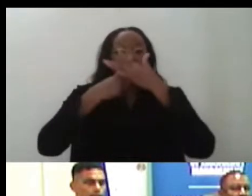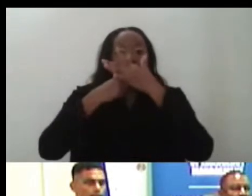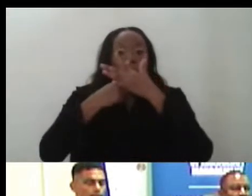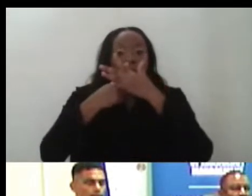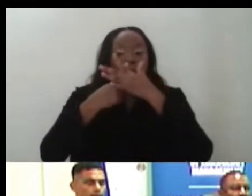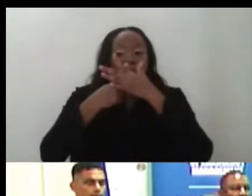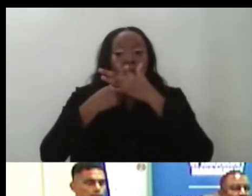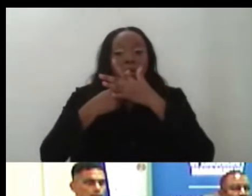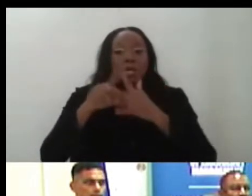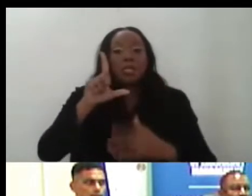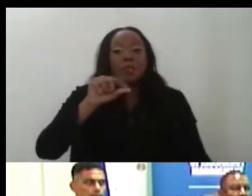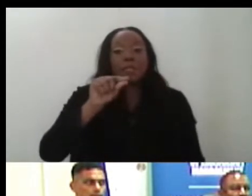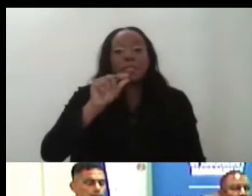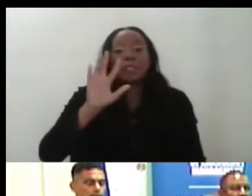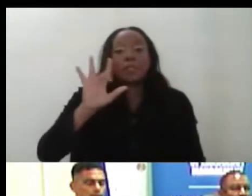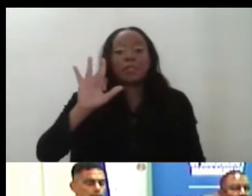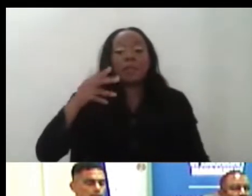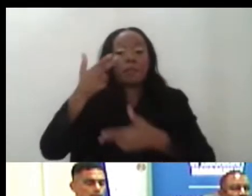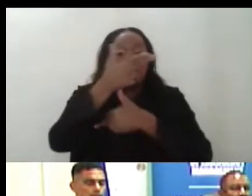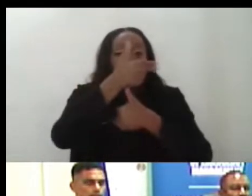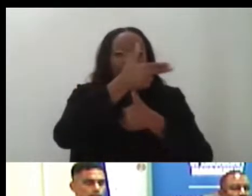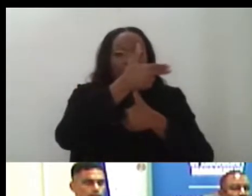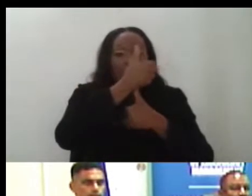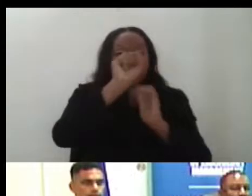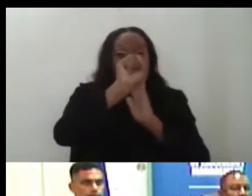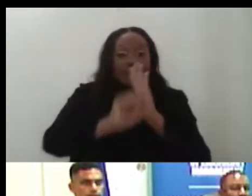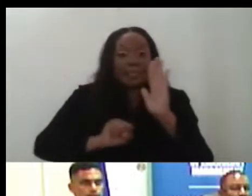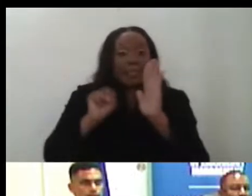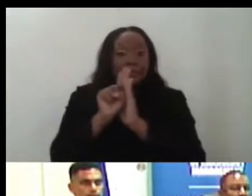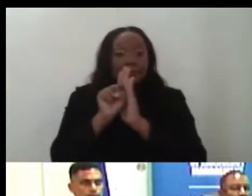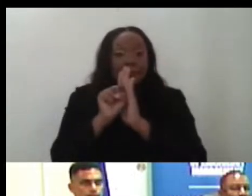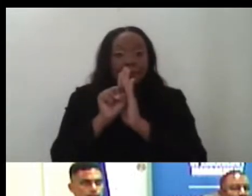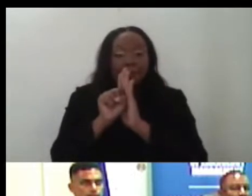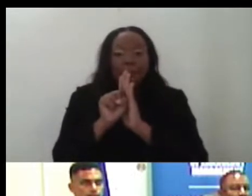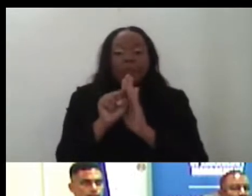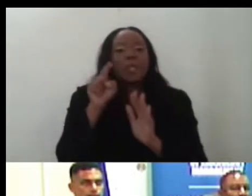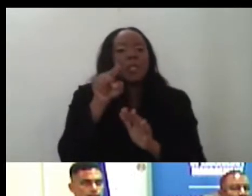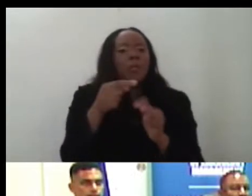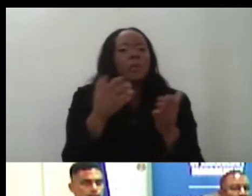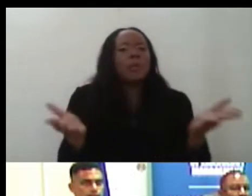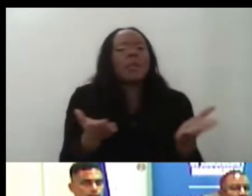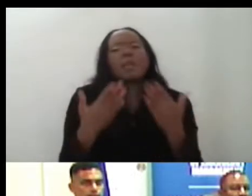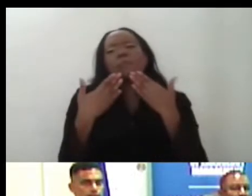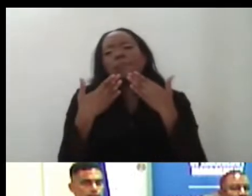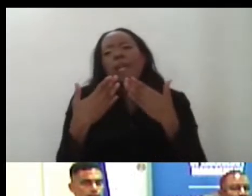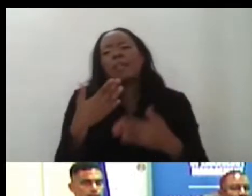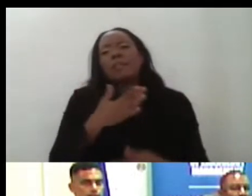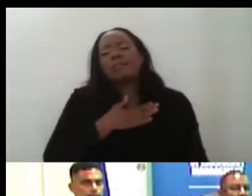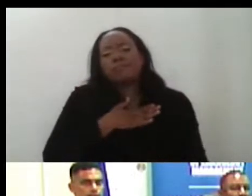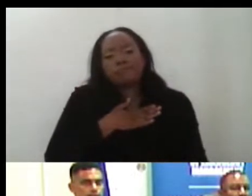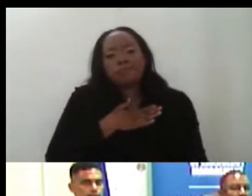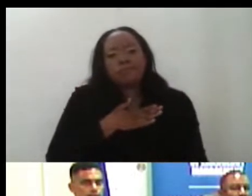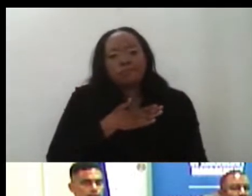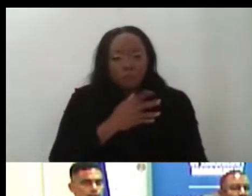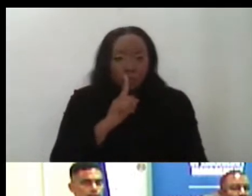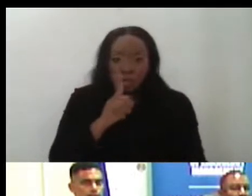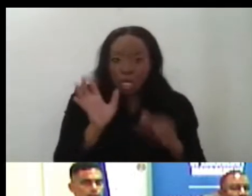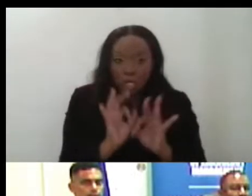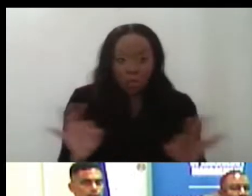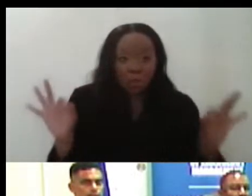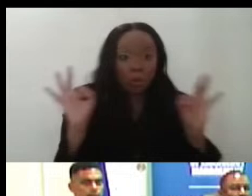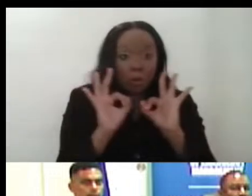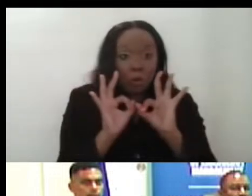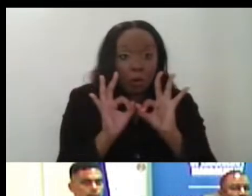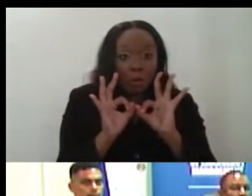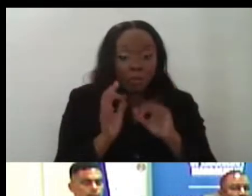2025 Atlantic hurricane season. Your presence here is just not appreciated, but it's very important. At